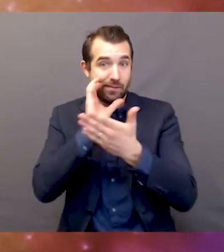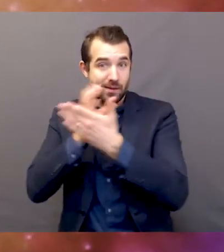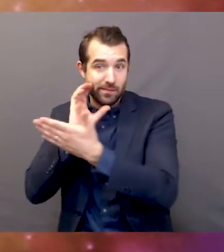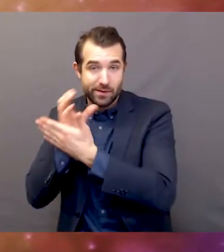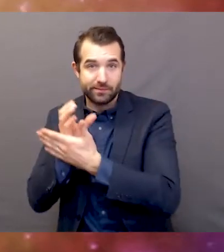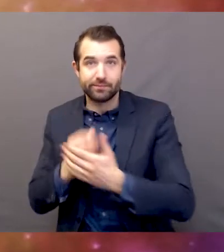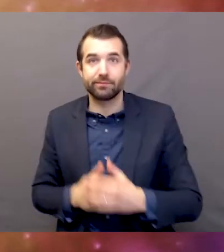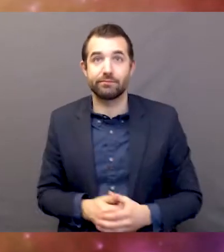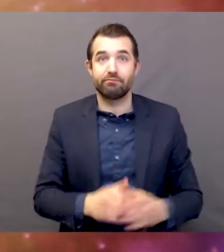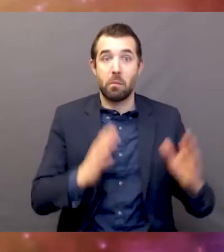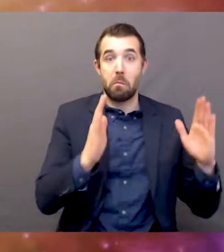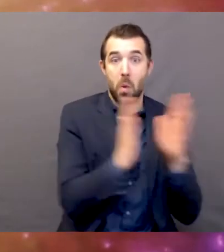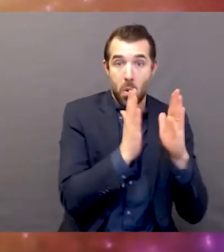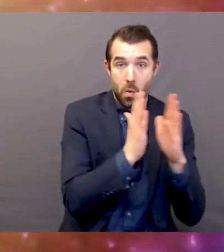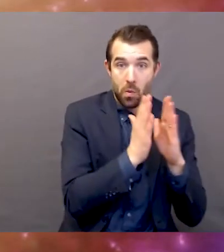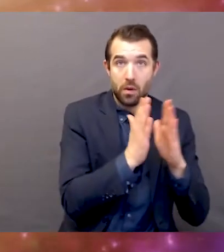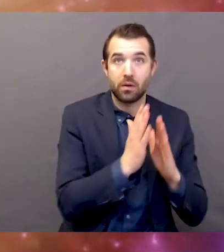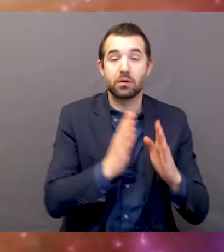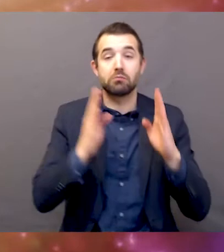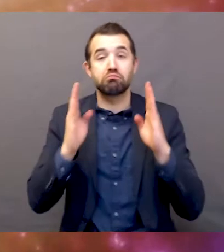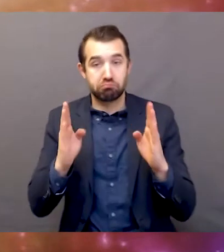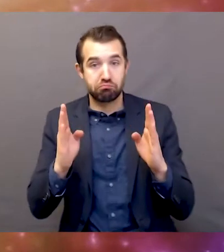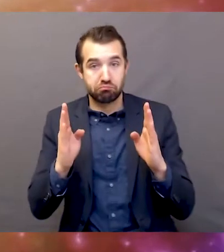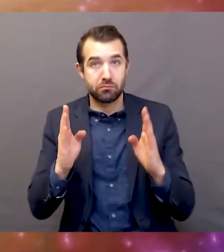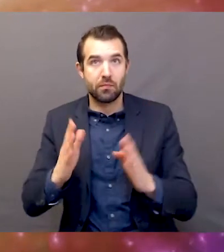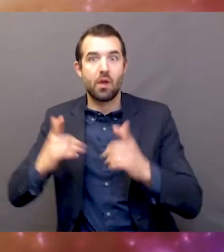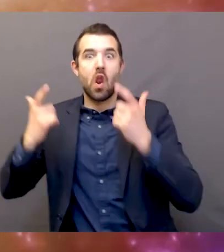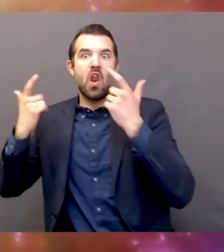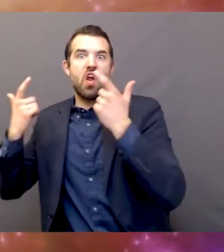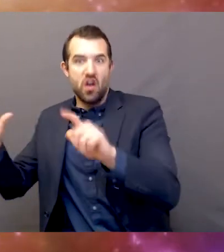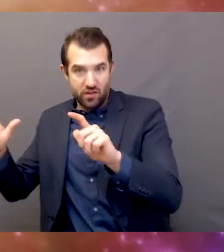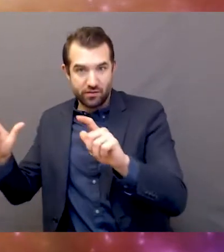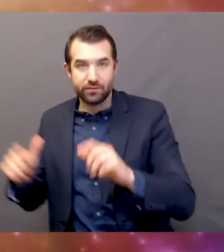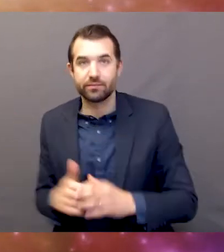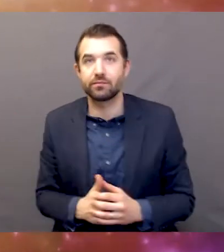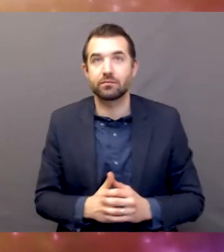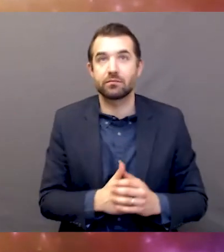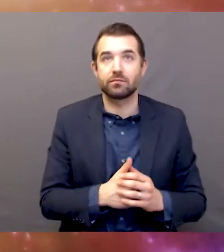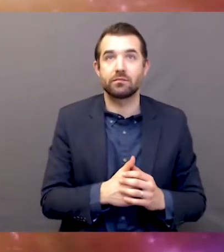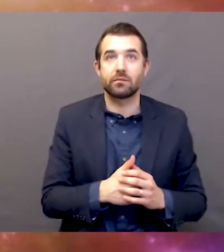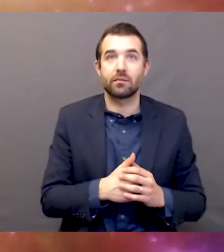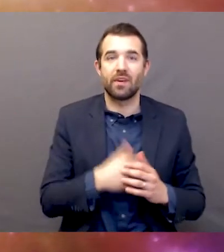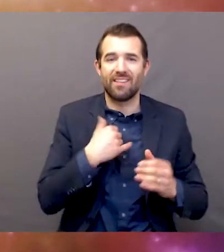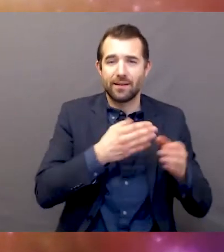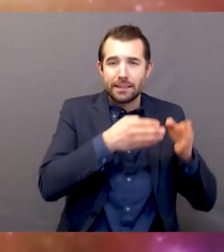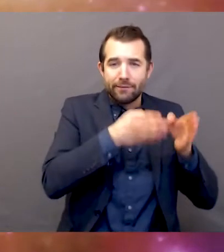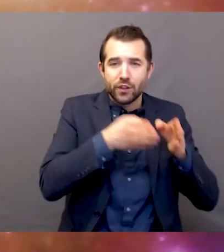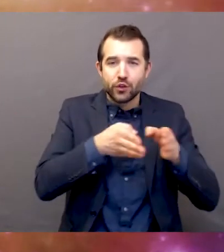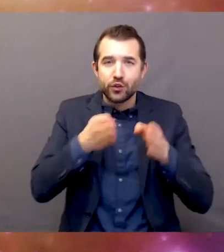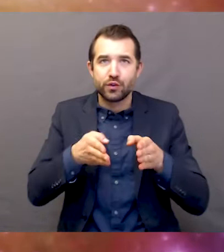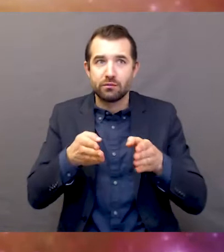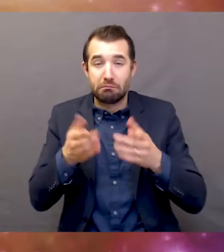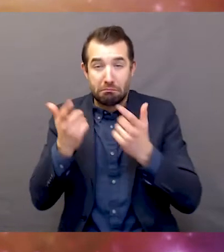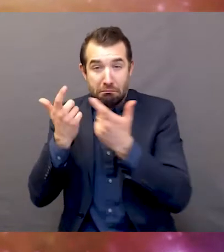from small to large, from individual bright galaxies to very massive clusters.